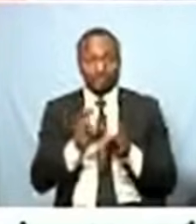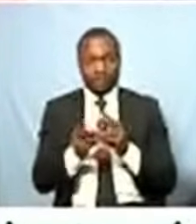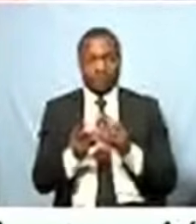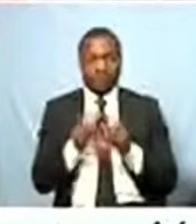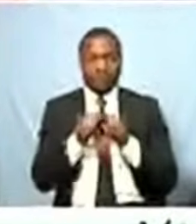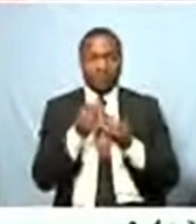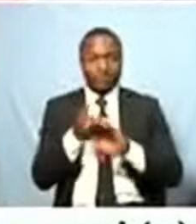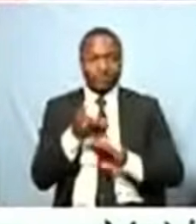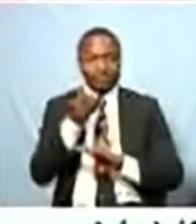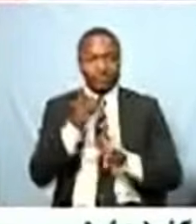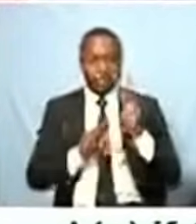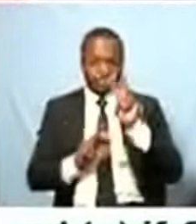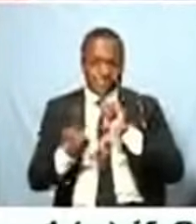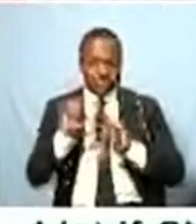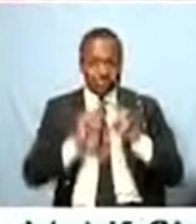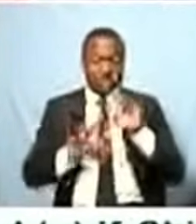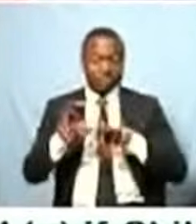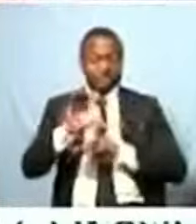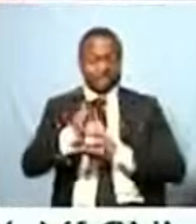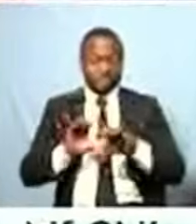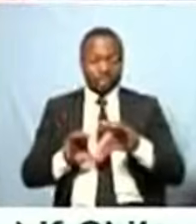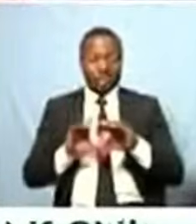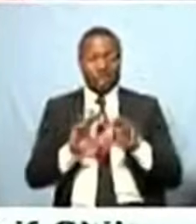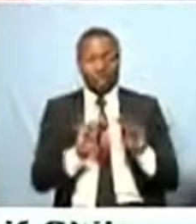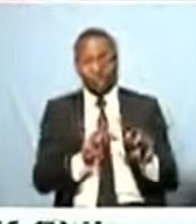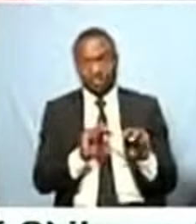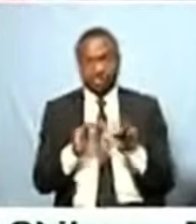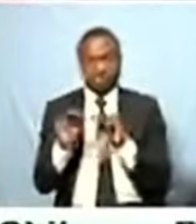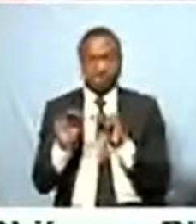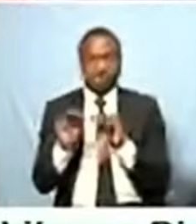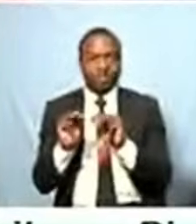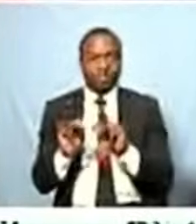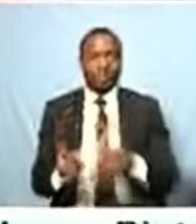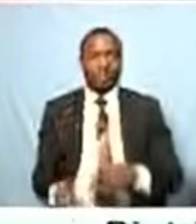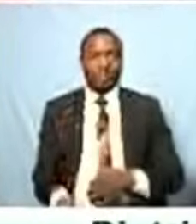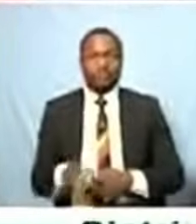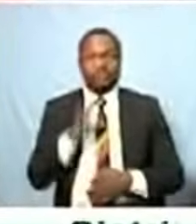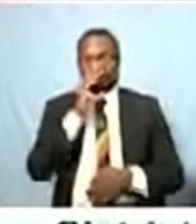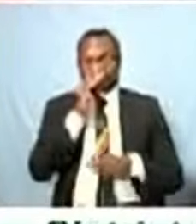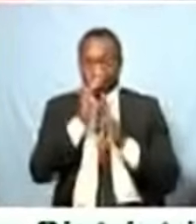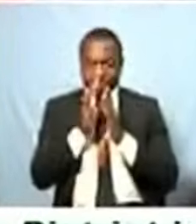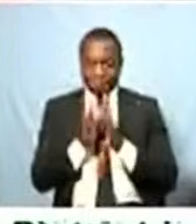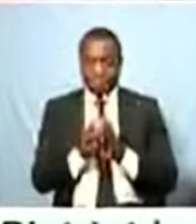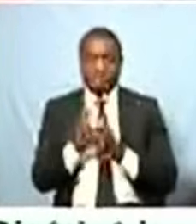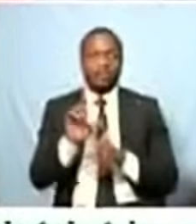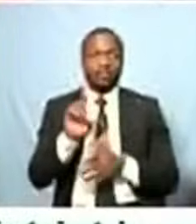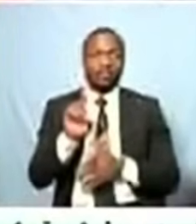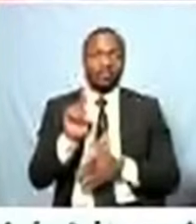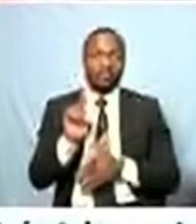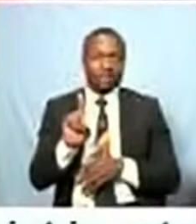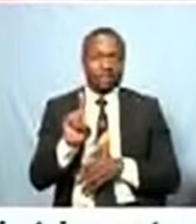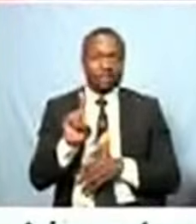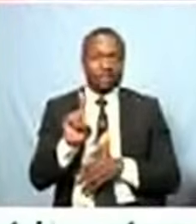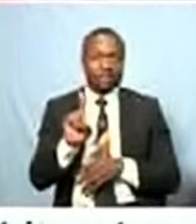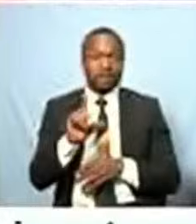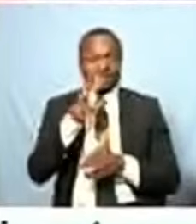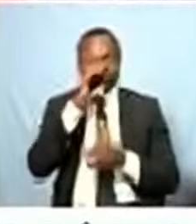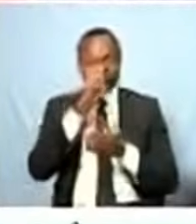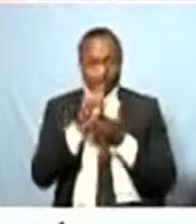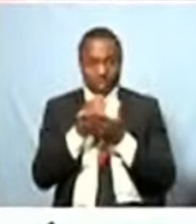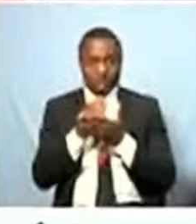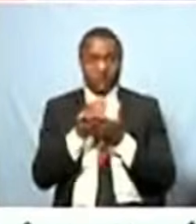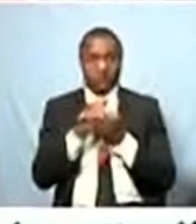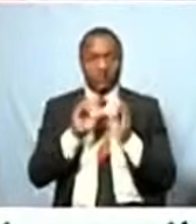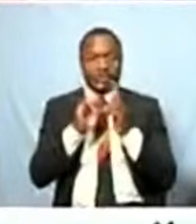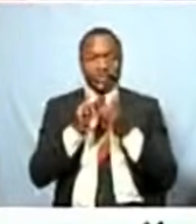visits, major causes of morbidity and mortality. Madam Speaker, in E, that Chilanga district is part